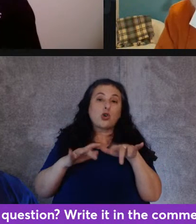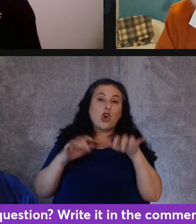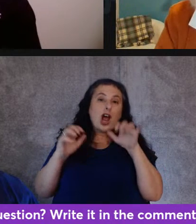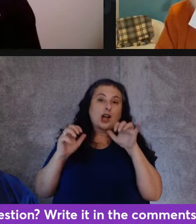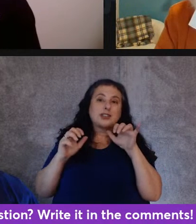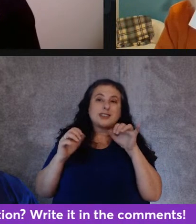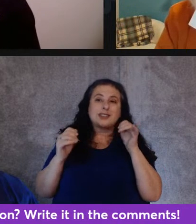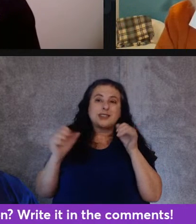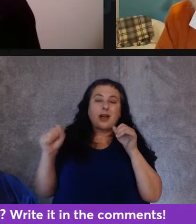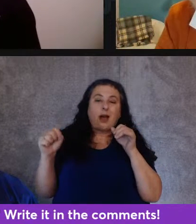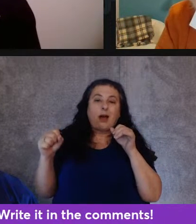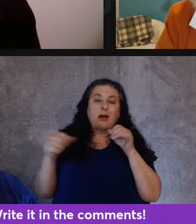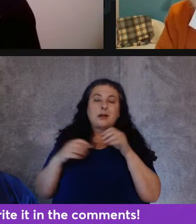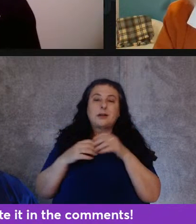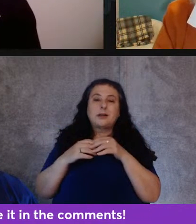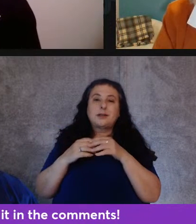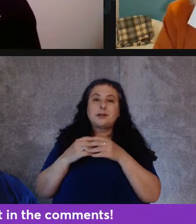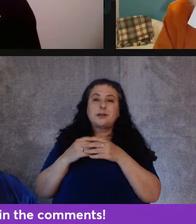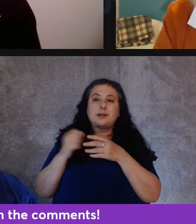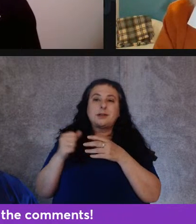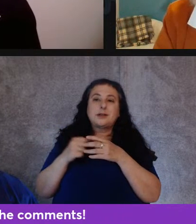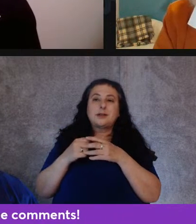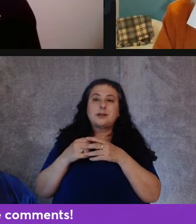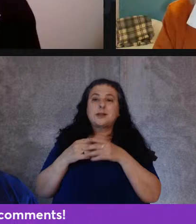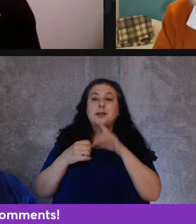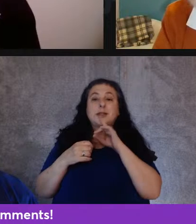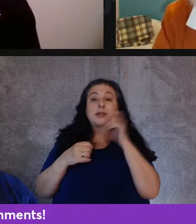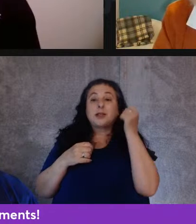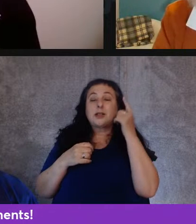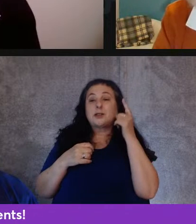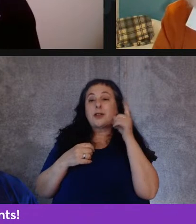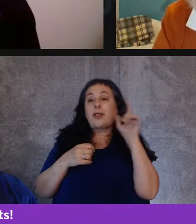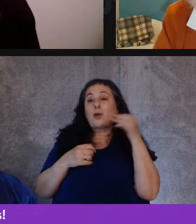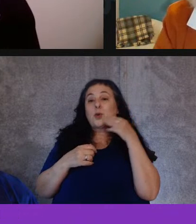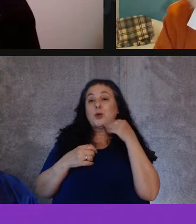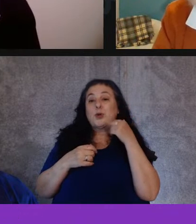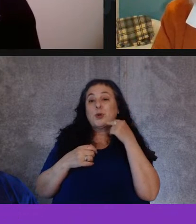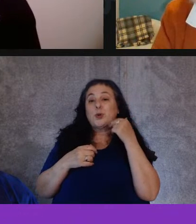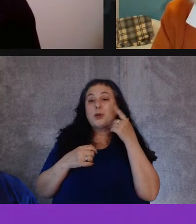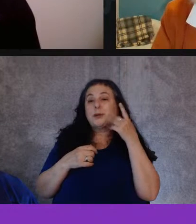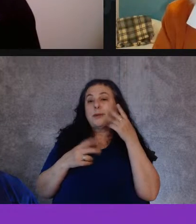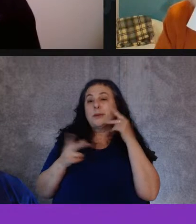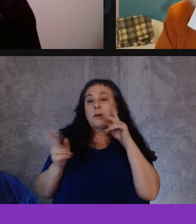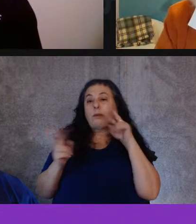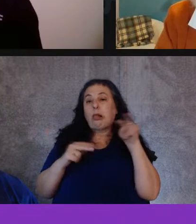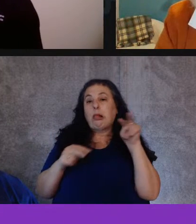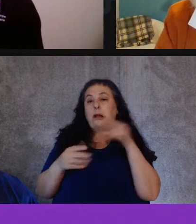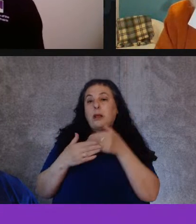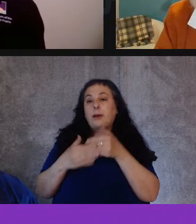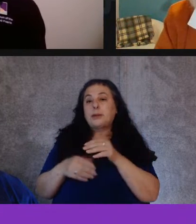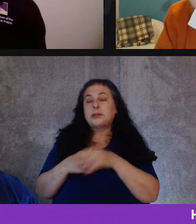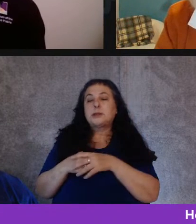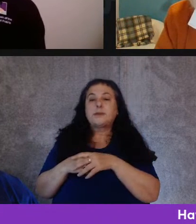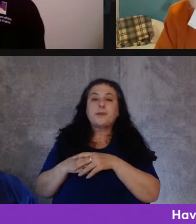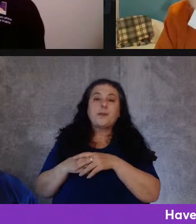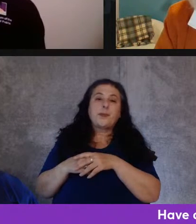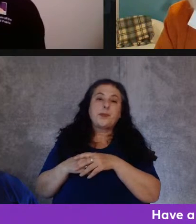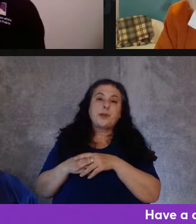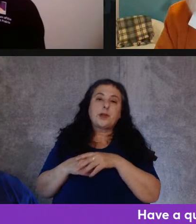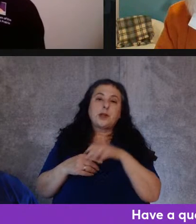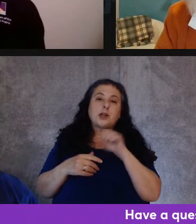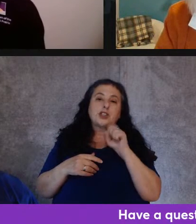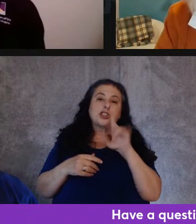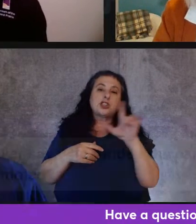see, and that sort of thing. It's understandable, right? They were cute and people came to look at them. Yeah. Shell has a